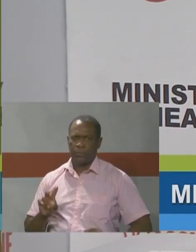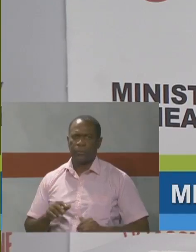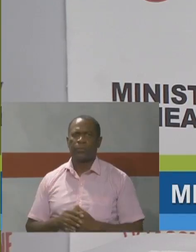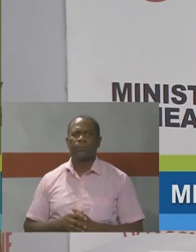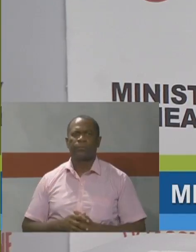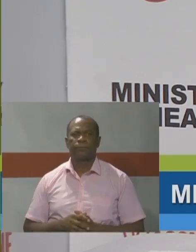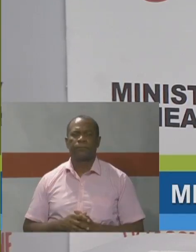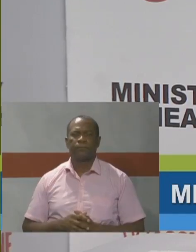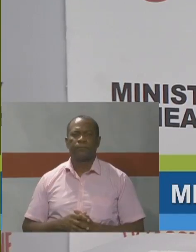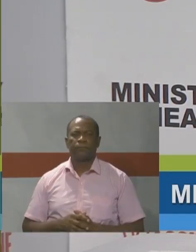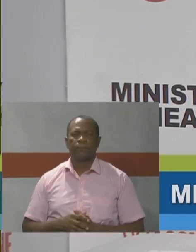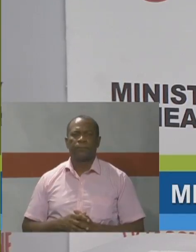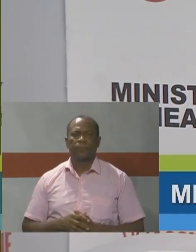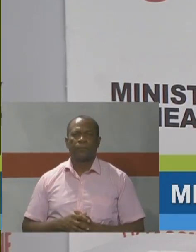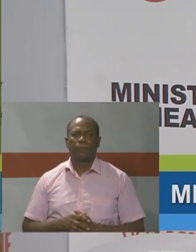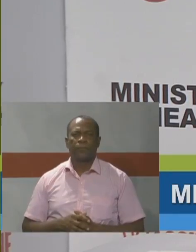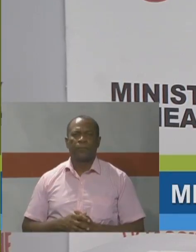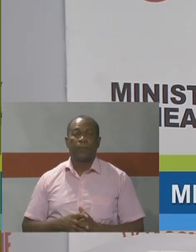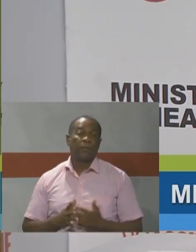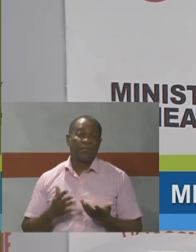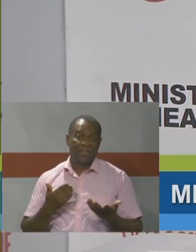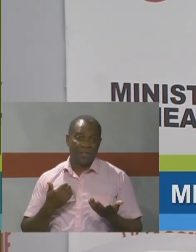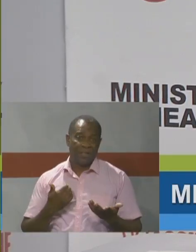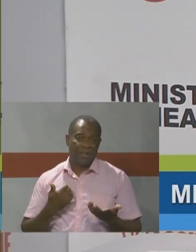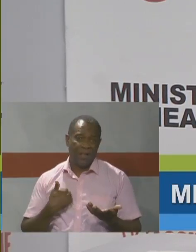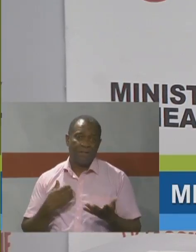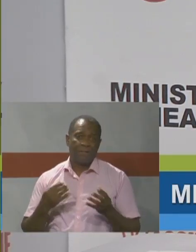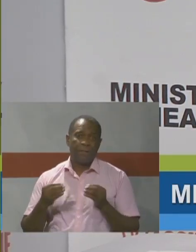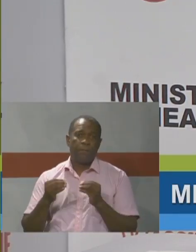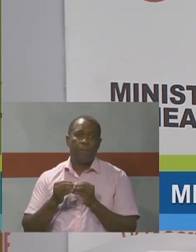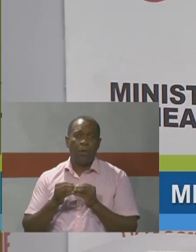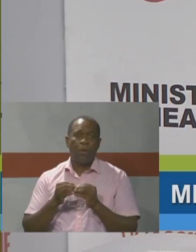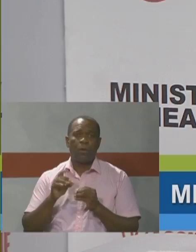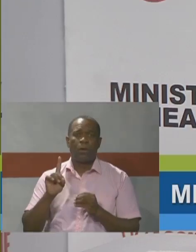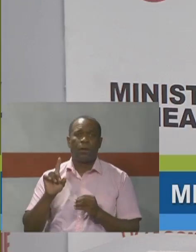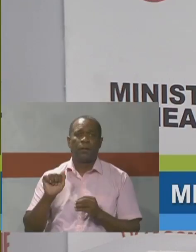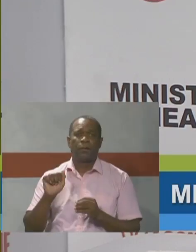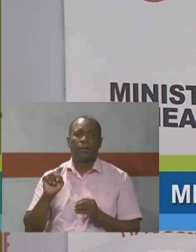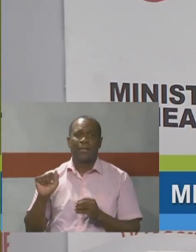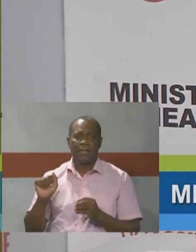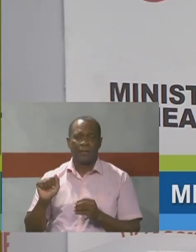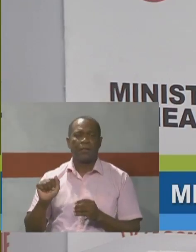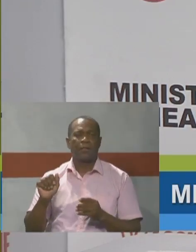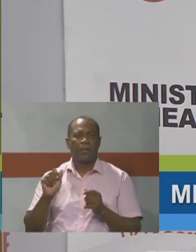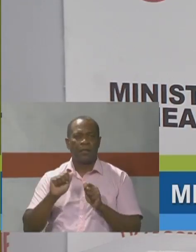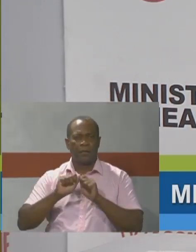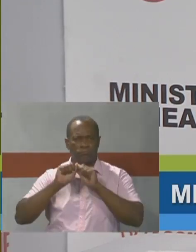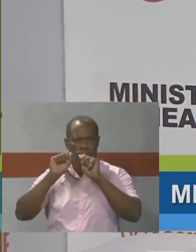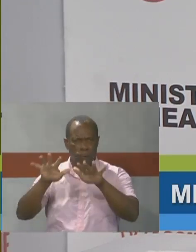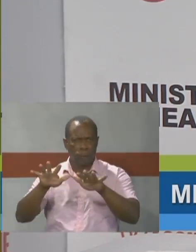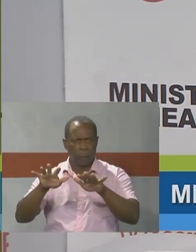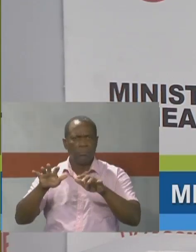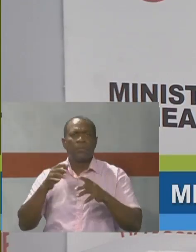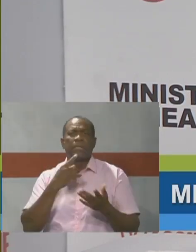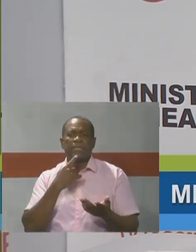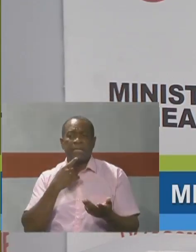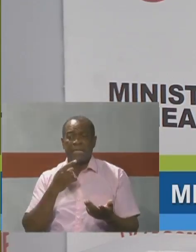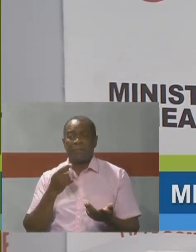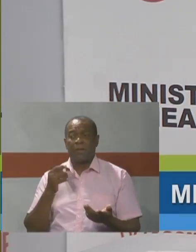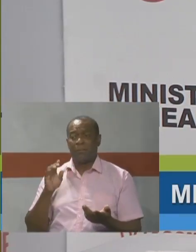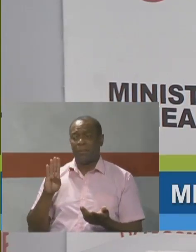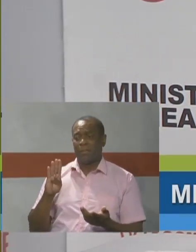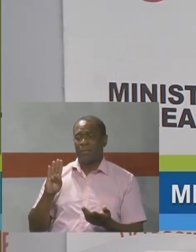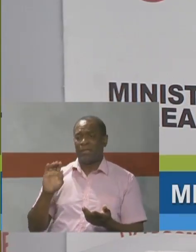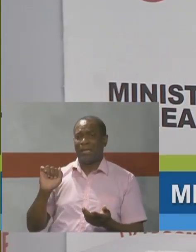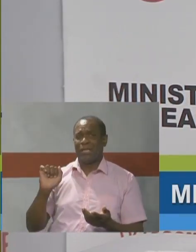of more data that they have put out, they say that the BA2 is possibly more transmissible than the original BA1, just